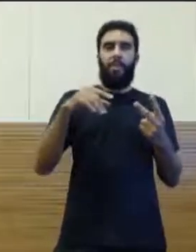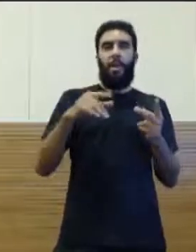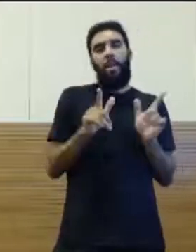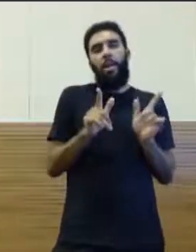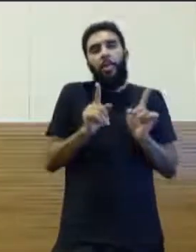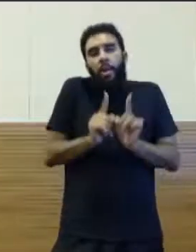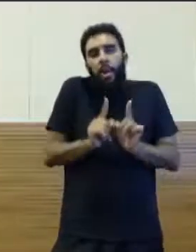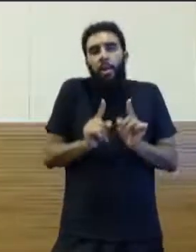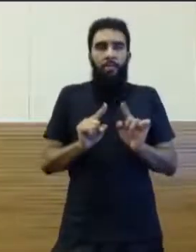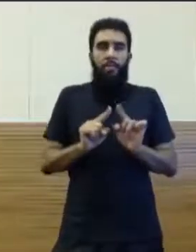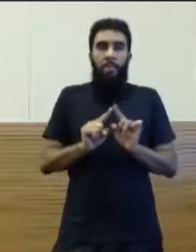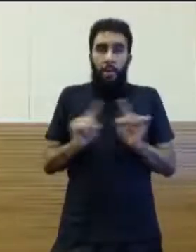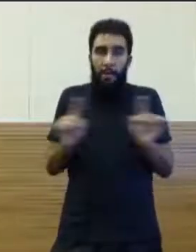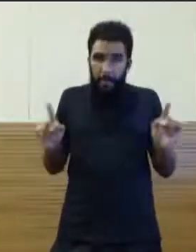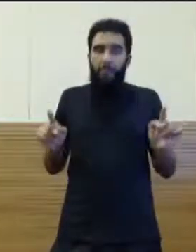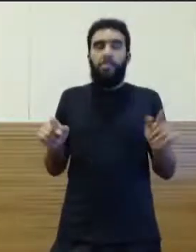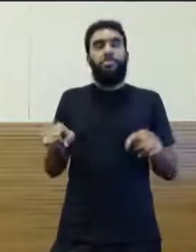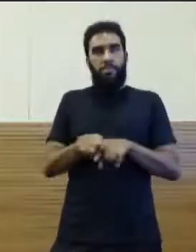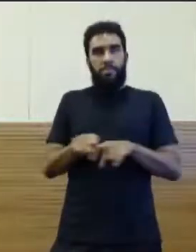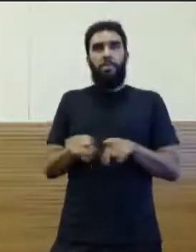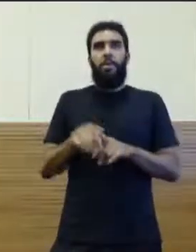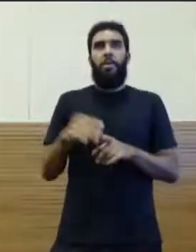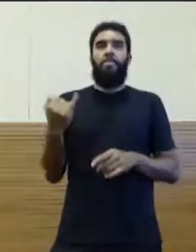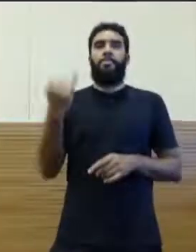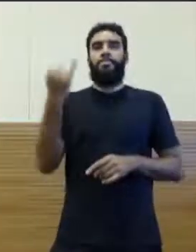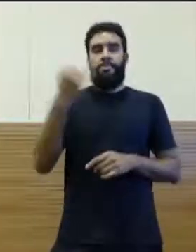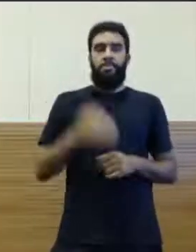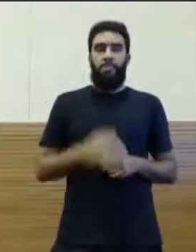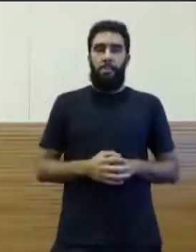was quicker,